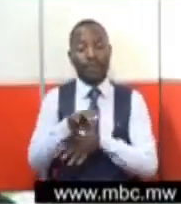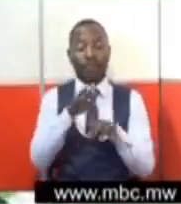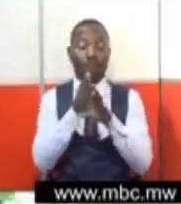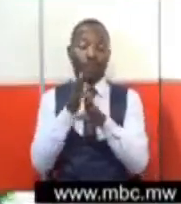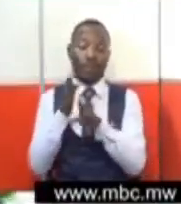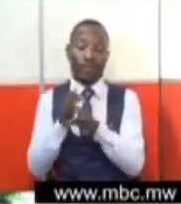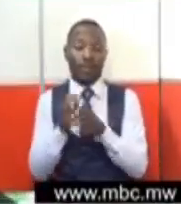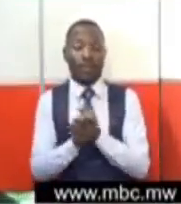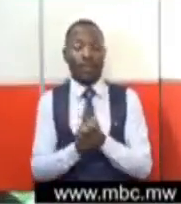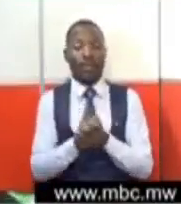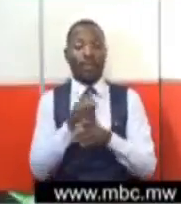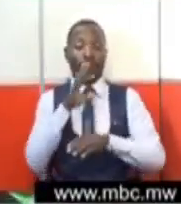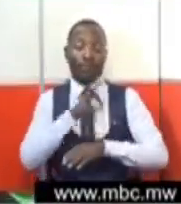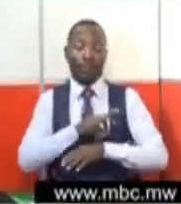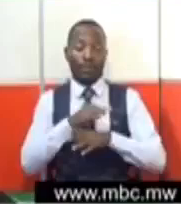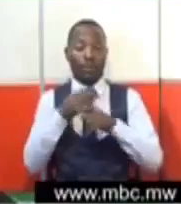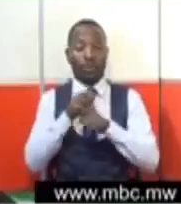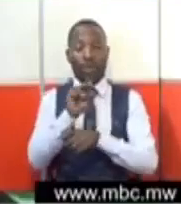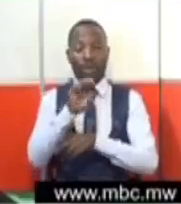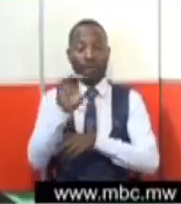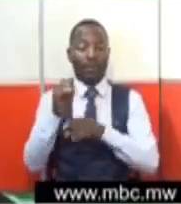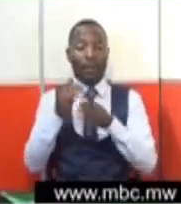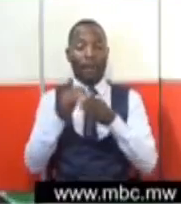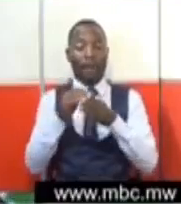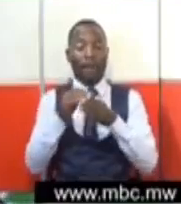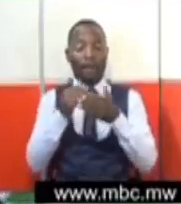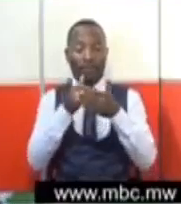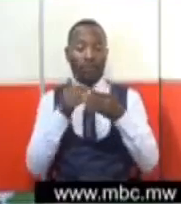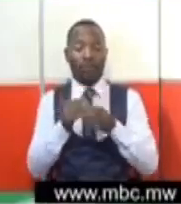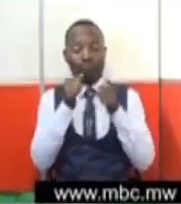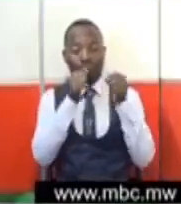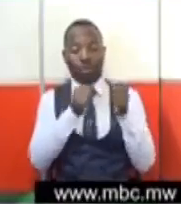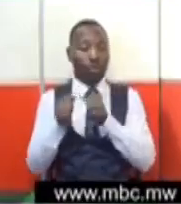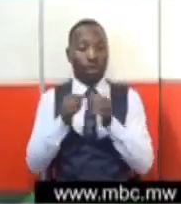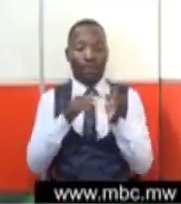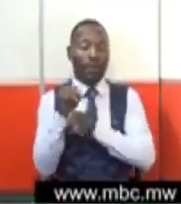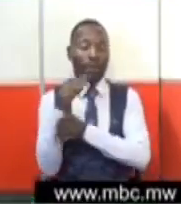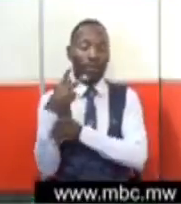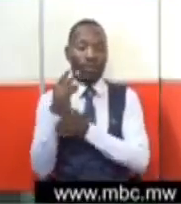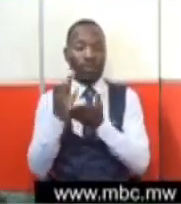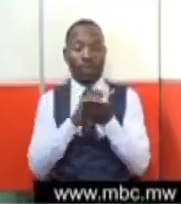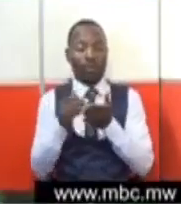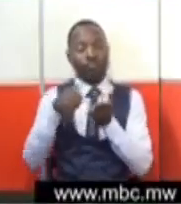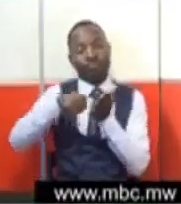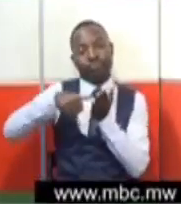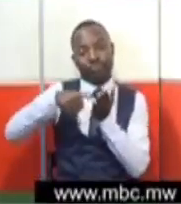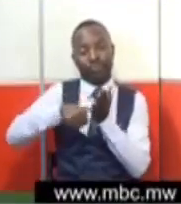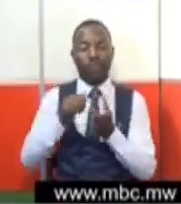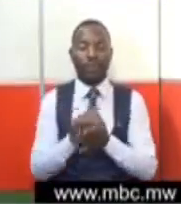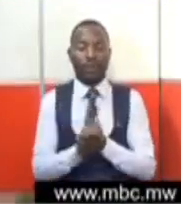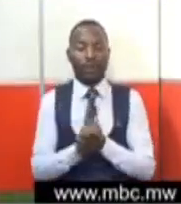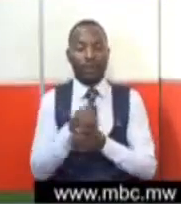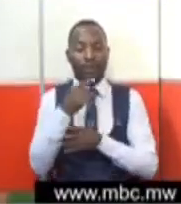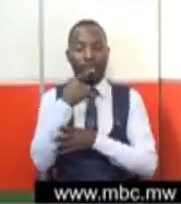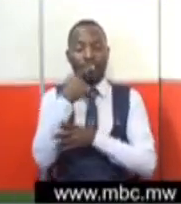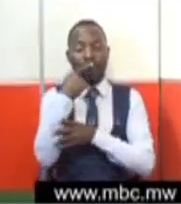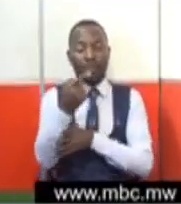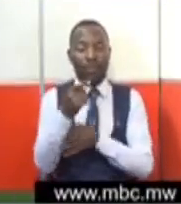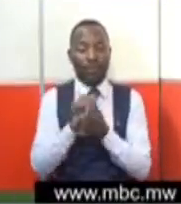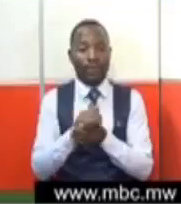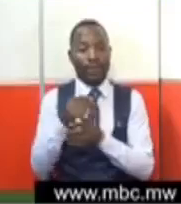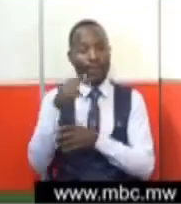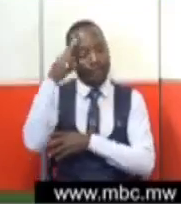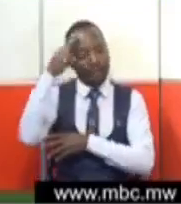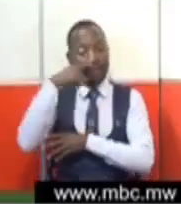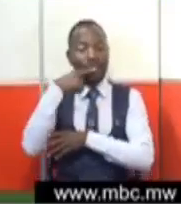pavilions of beneficiaries of NEF before he launched the second phase loan disbursement drive. In his speech, Dr.